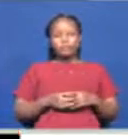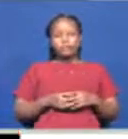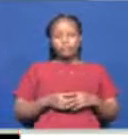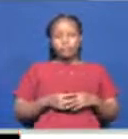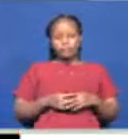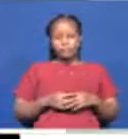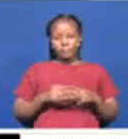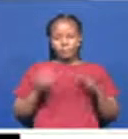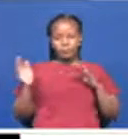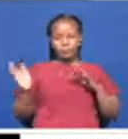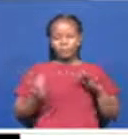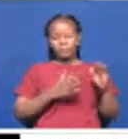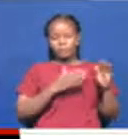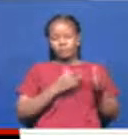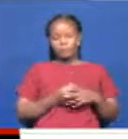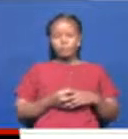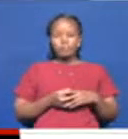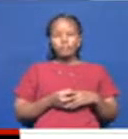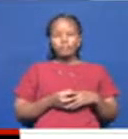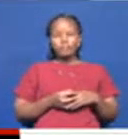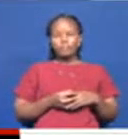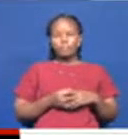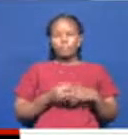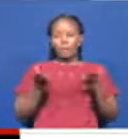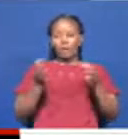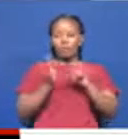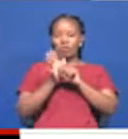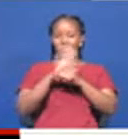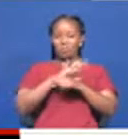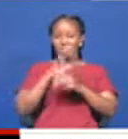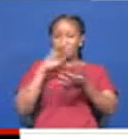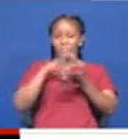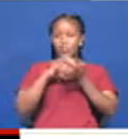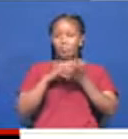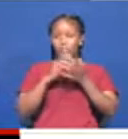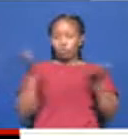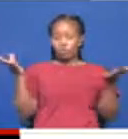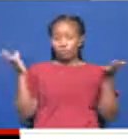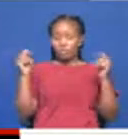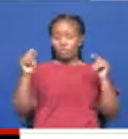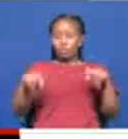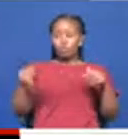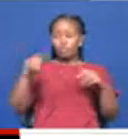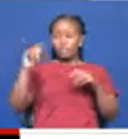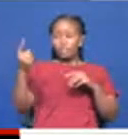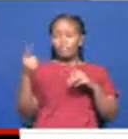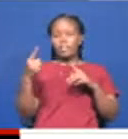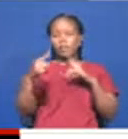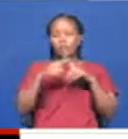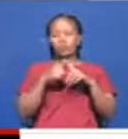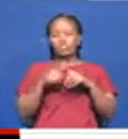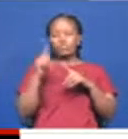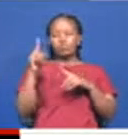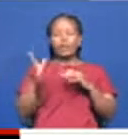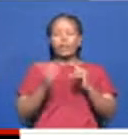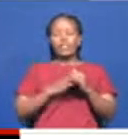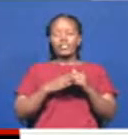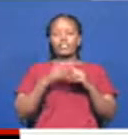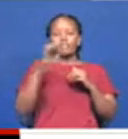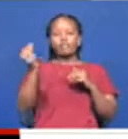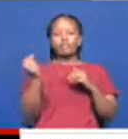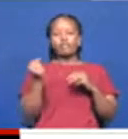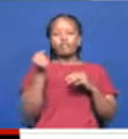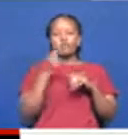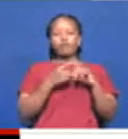Now let's focus on the COVID situation in the country. Kenya on Sunday recorded 195 new COVID-19 cases from a sample size